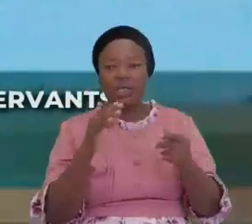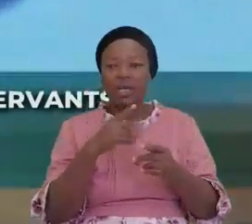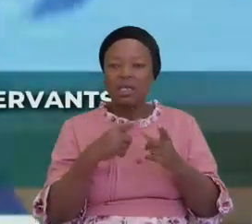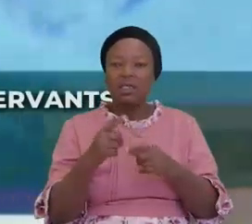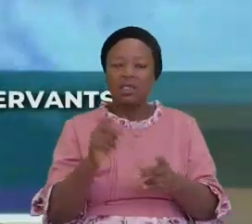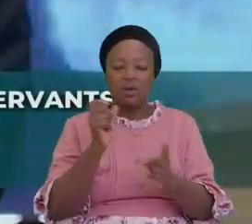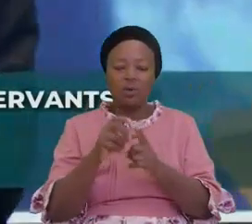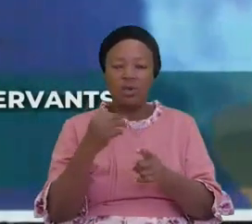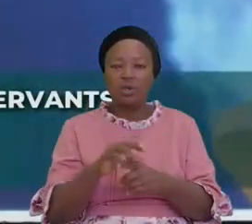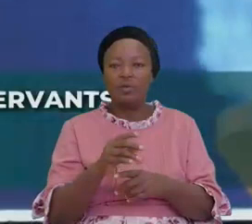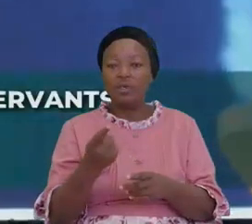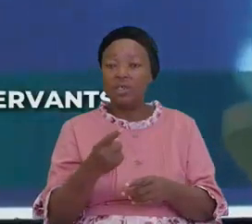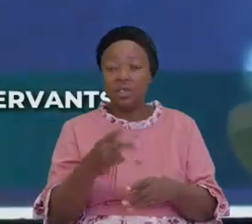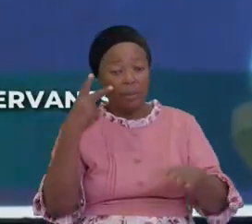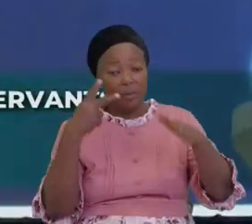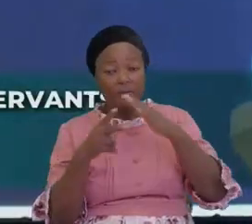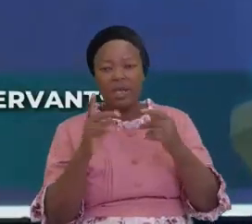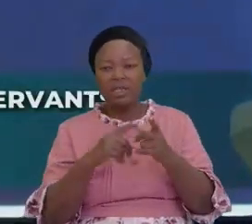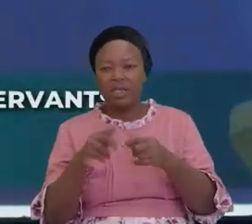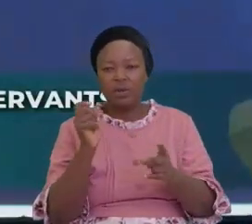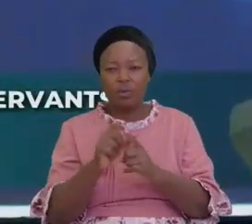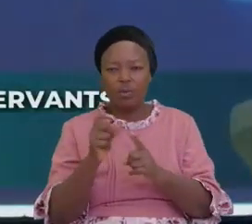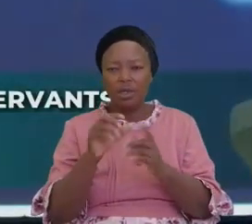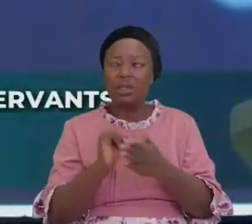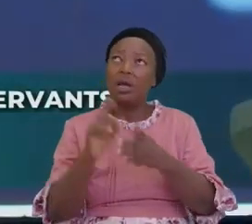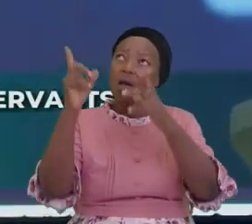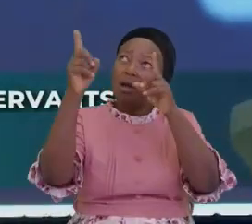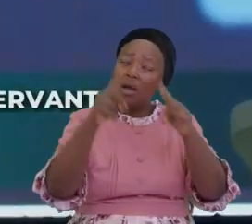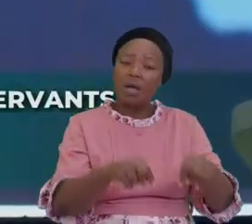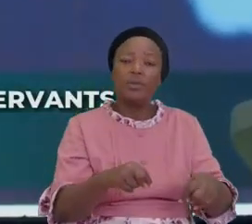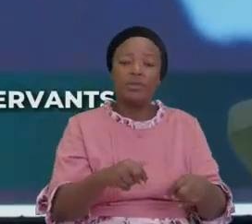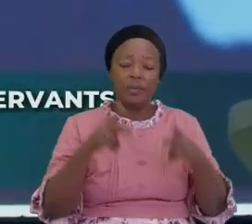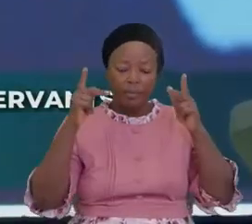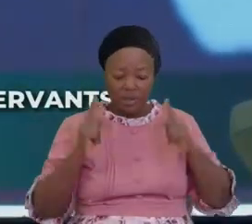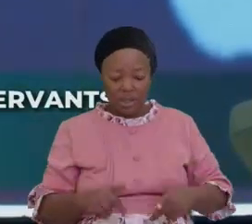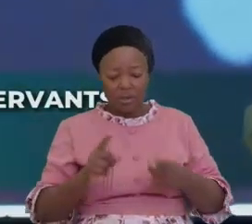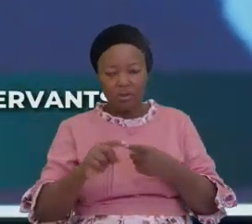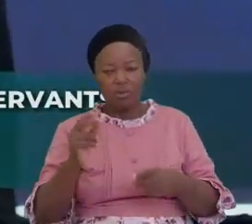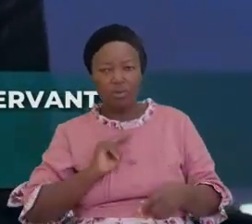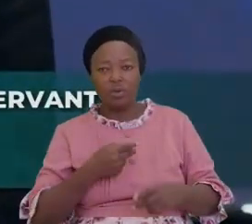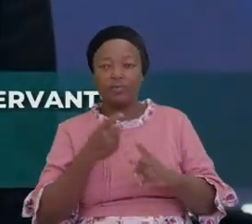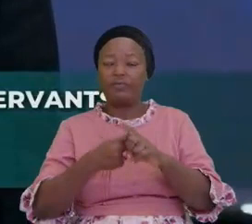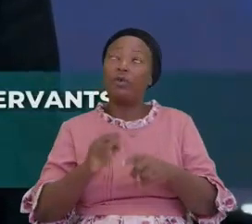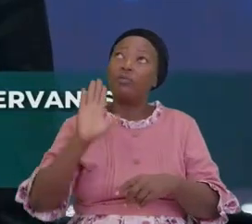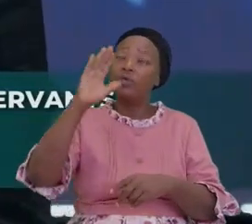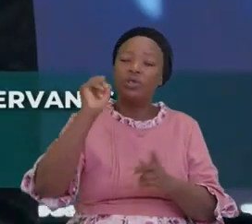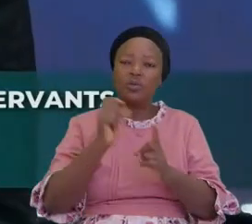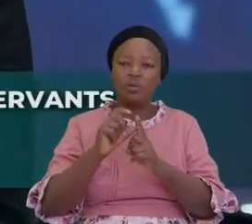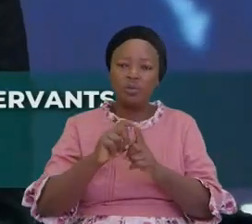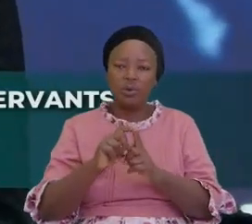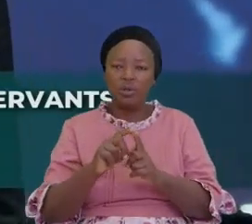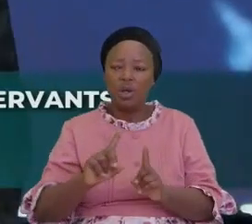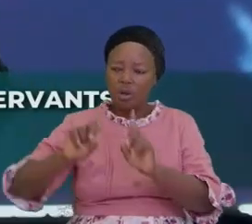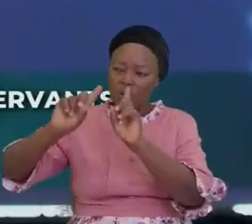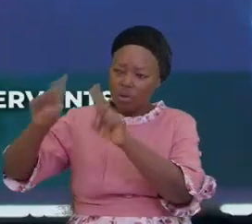prediction, and the word that comes personally to us from his word, "Go, and I will go with